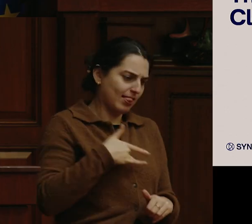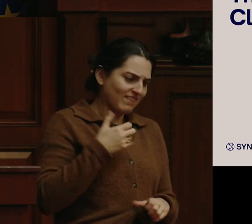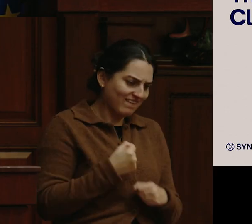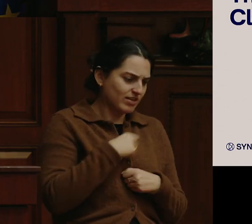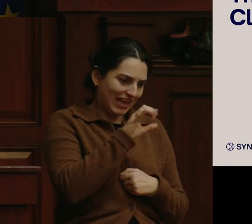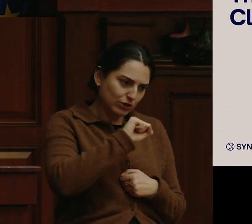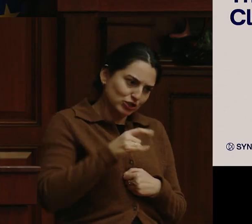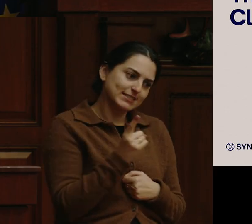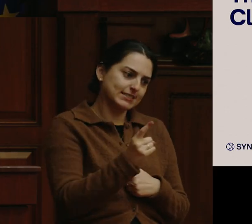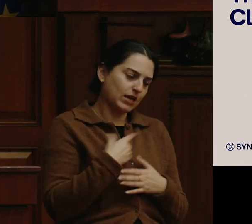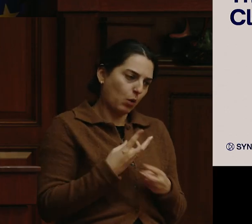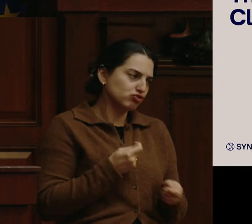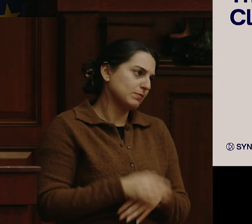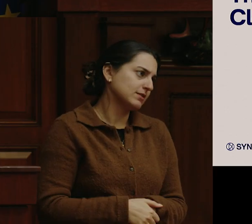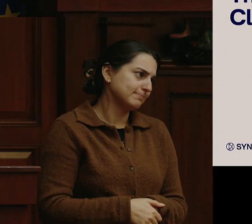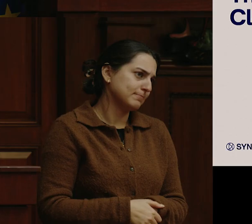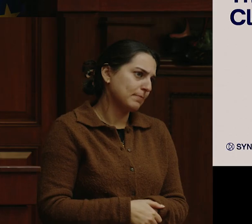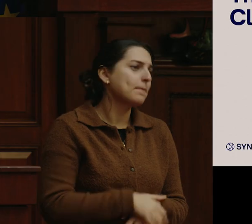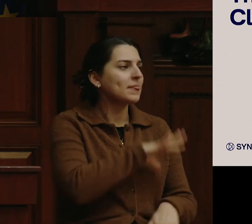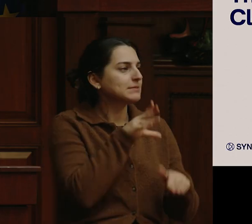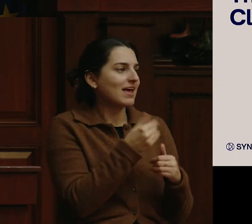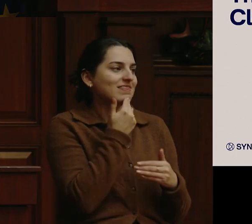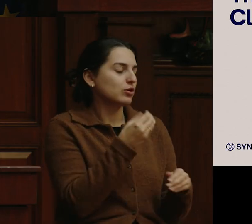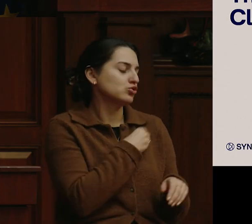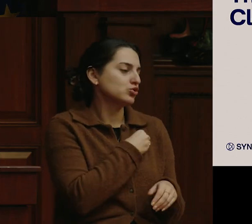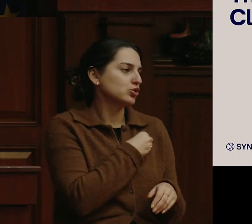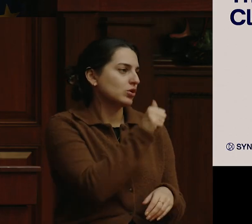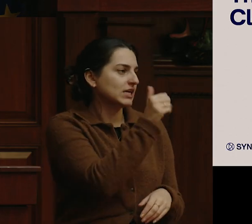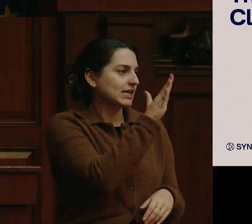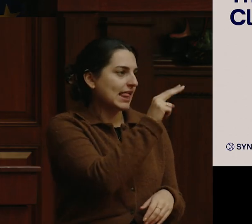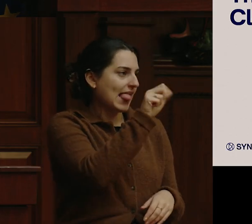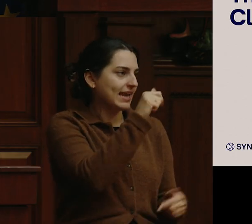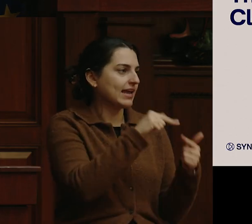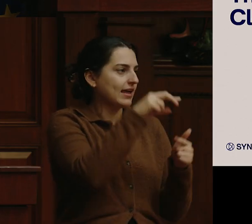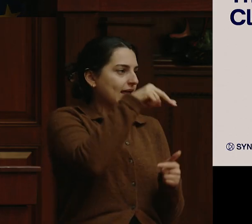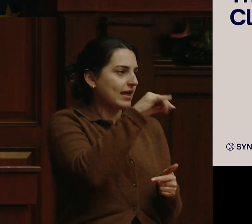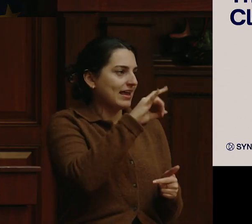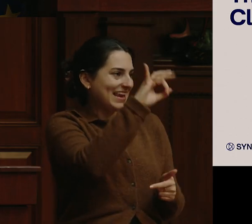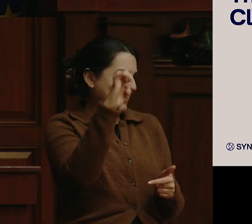with Sjögren's. A special thank you to Alana and to Nikki